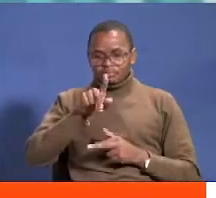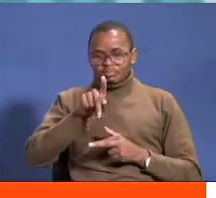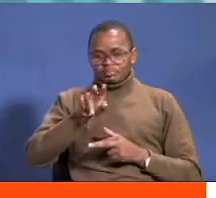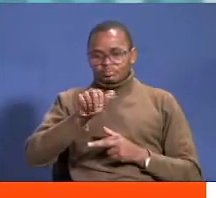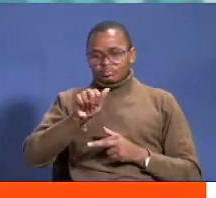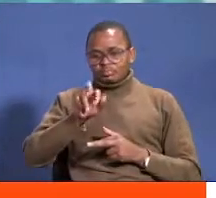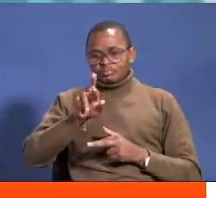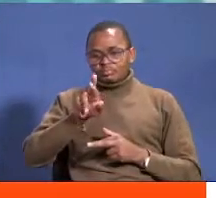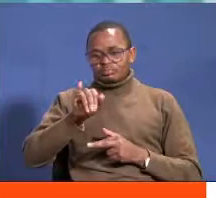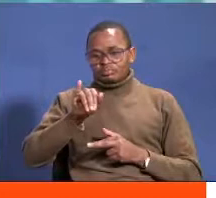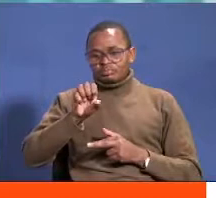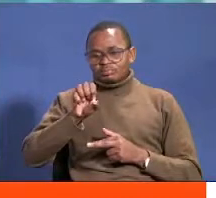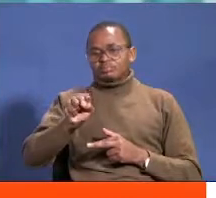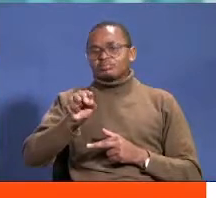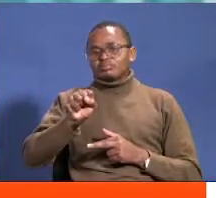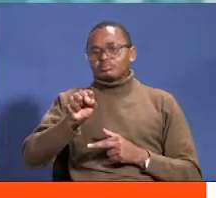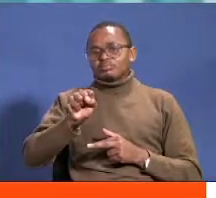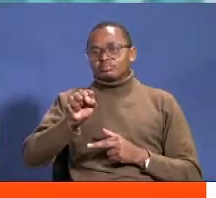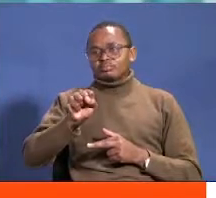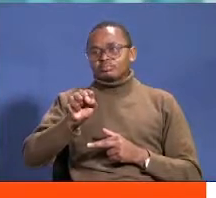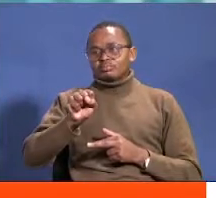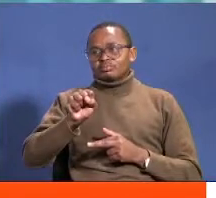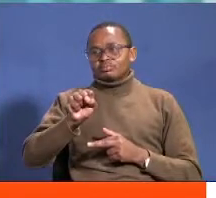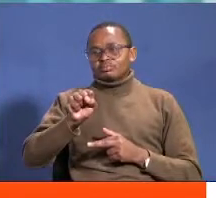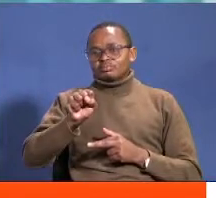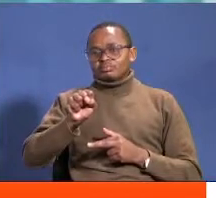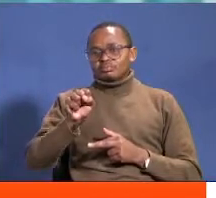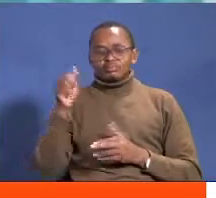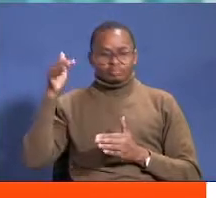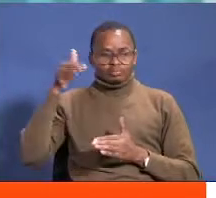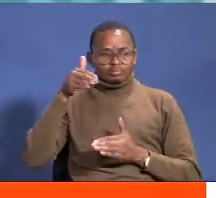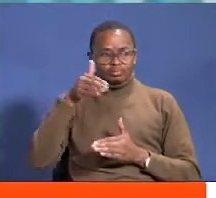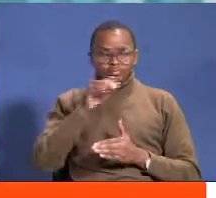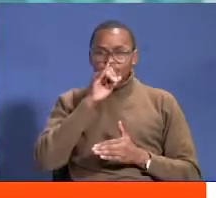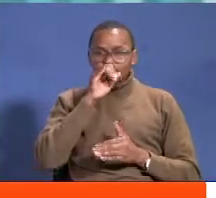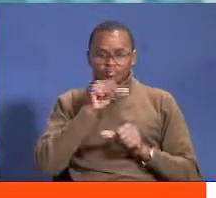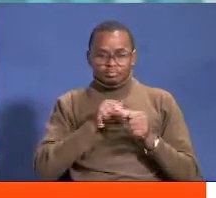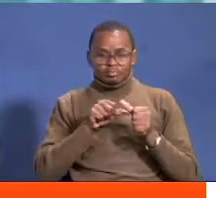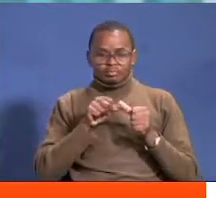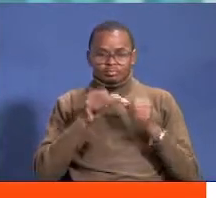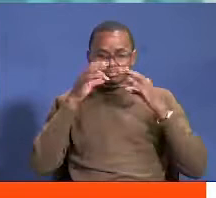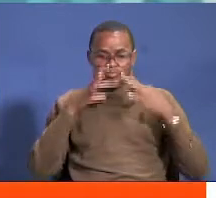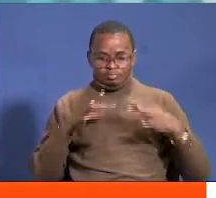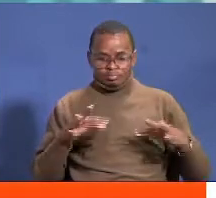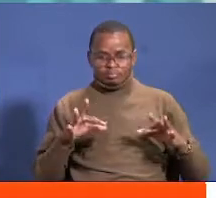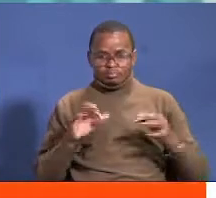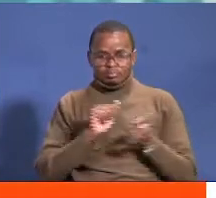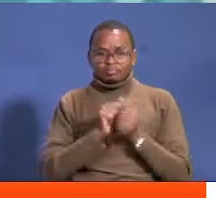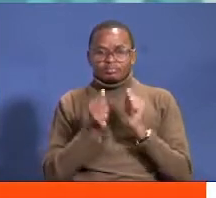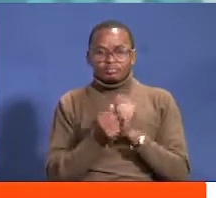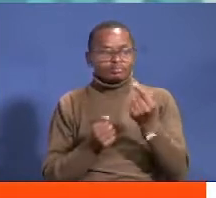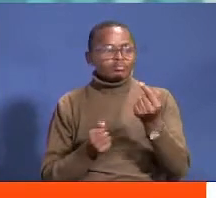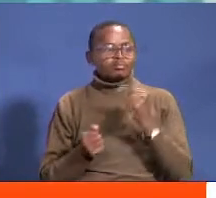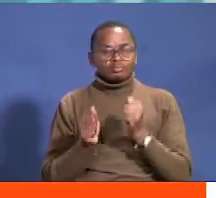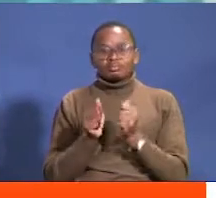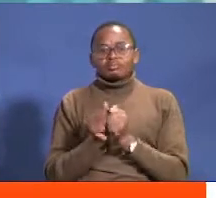That is also another issue that I want to bring in. Glasgow Summit generally is about addressing, climate change, coming up